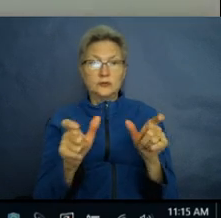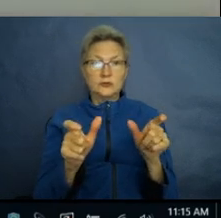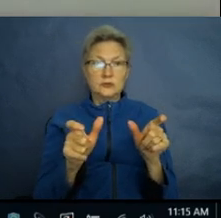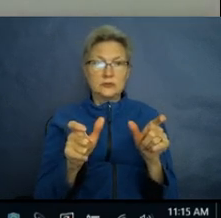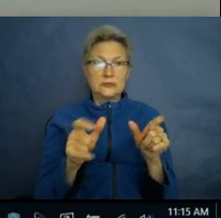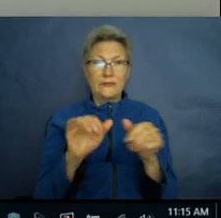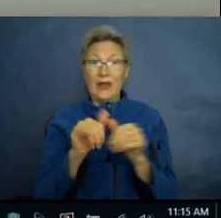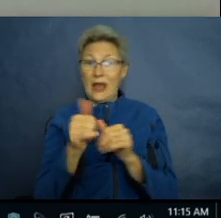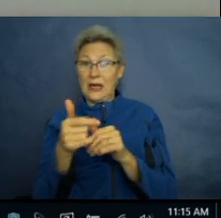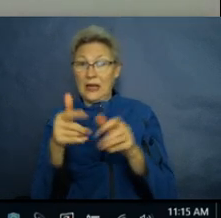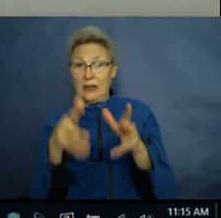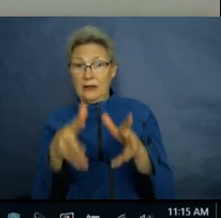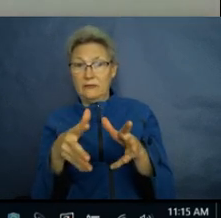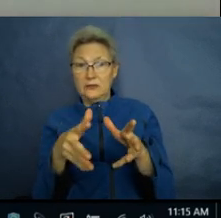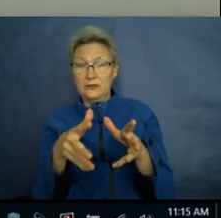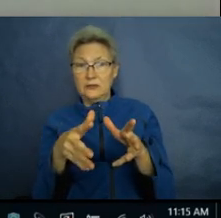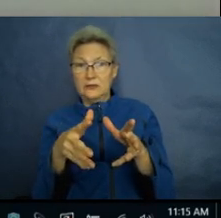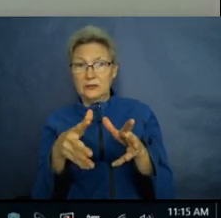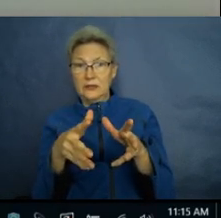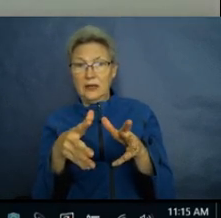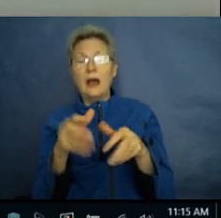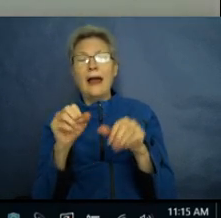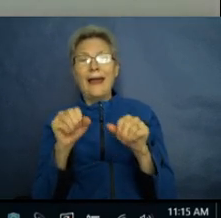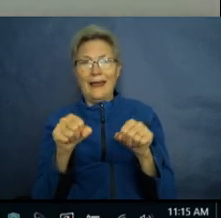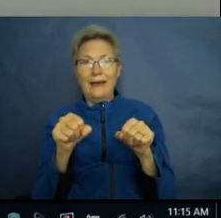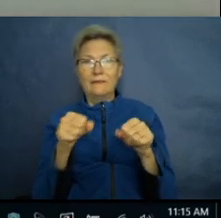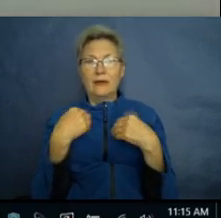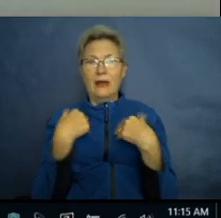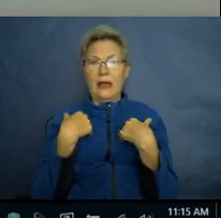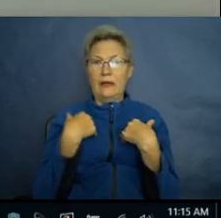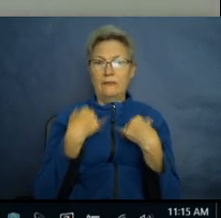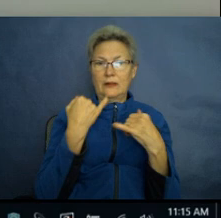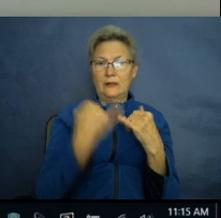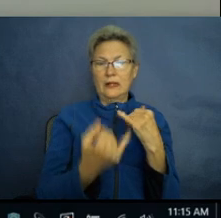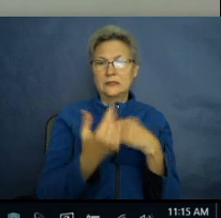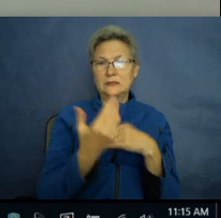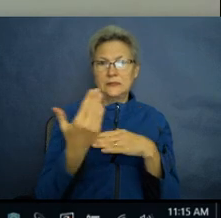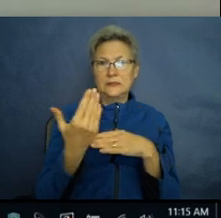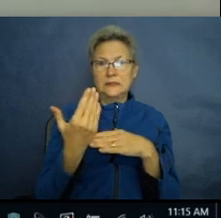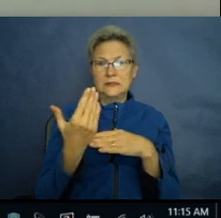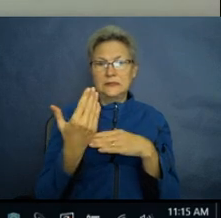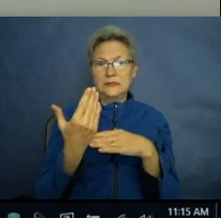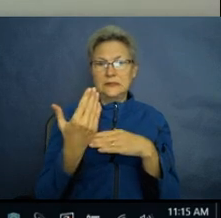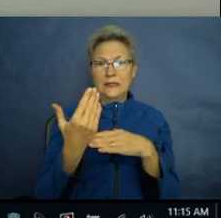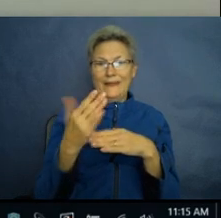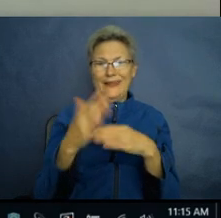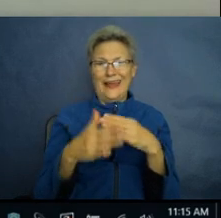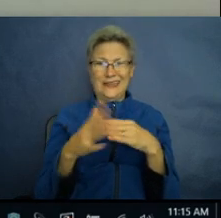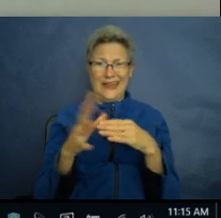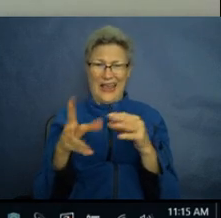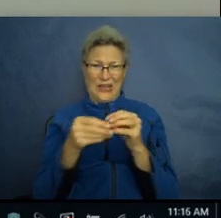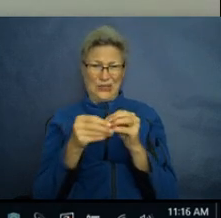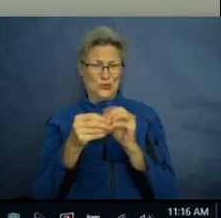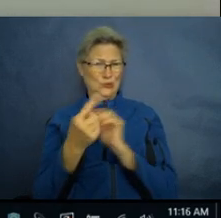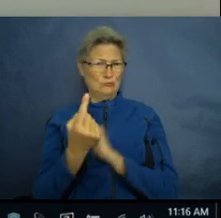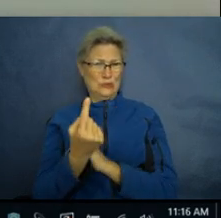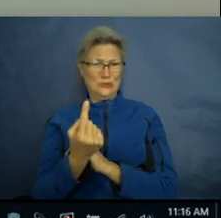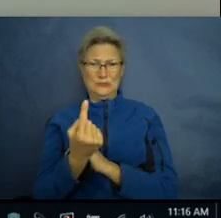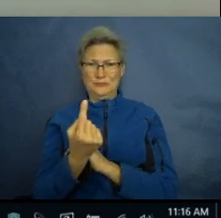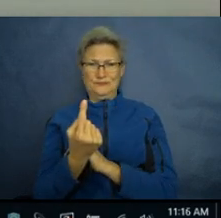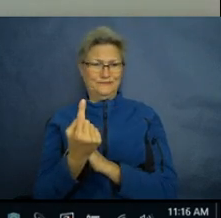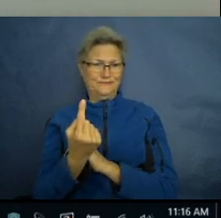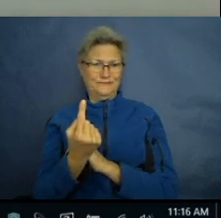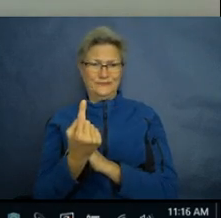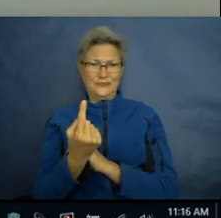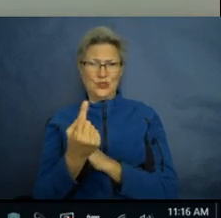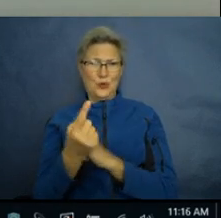have any left over, and it looks like I do. I have this last piece that's tailing off the end here. There's an extra counter in